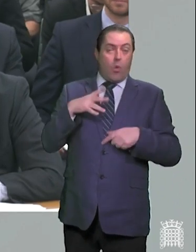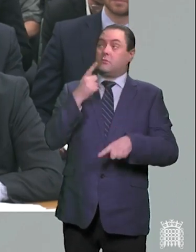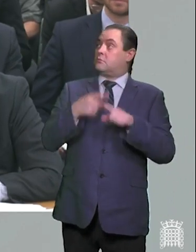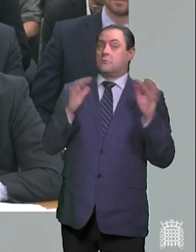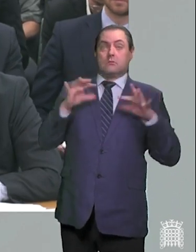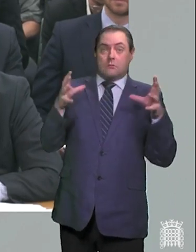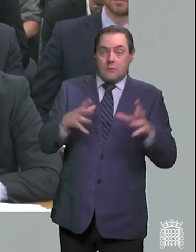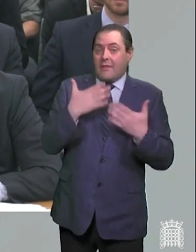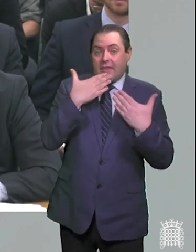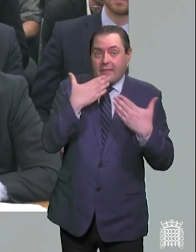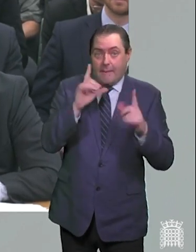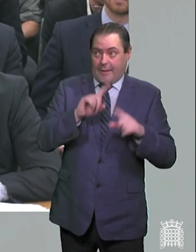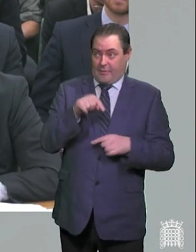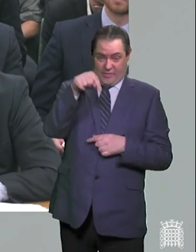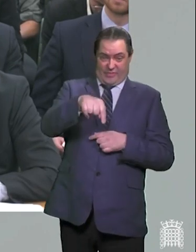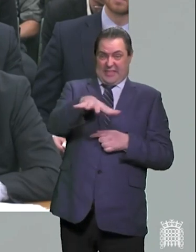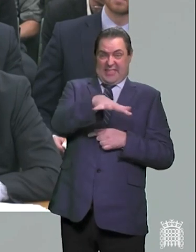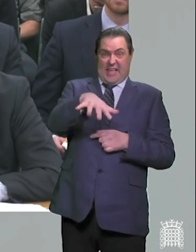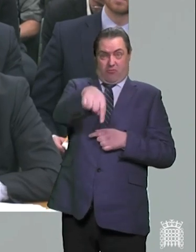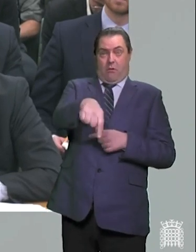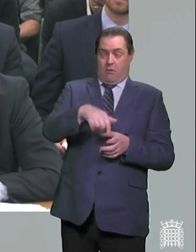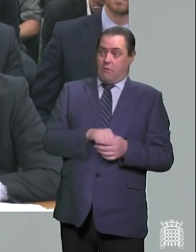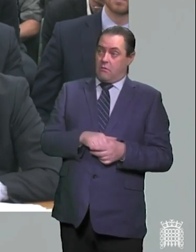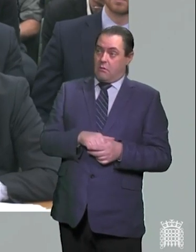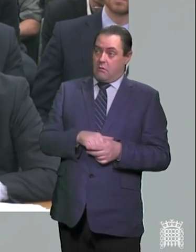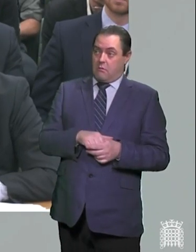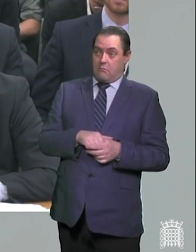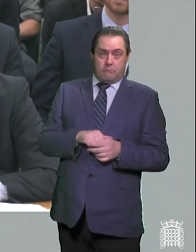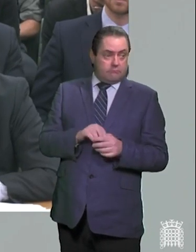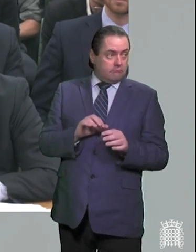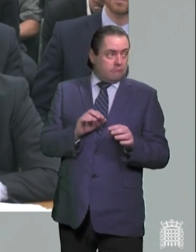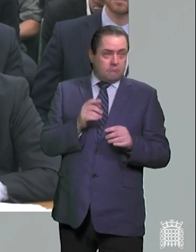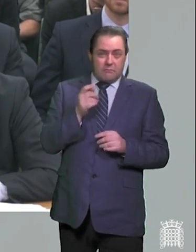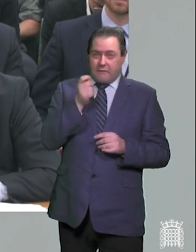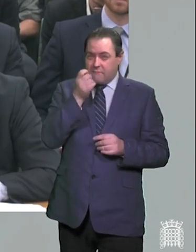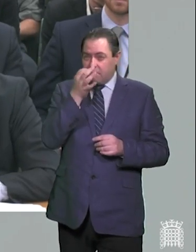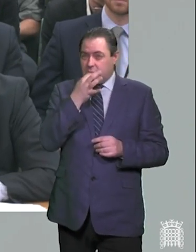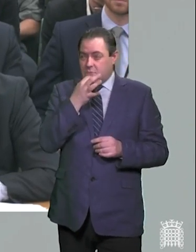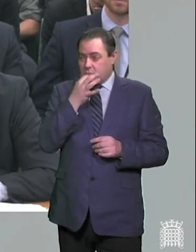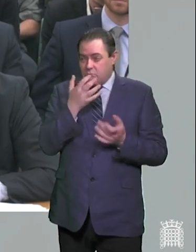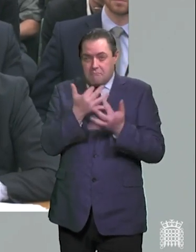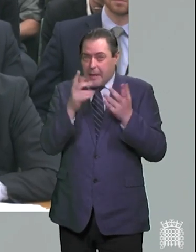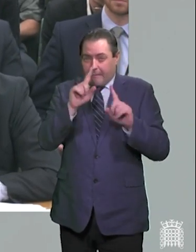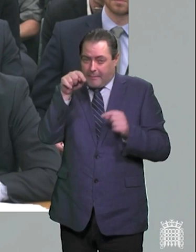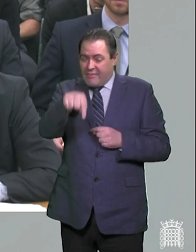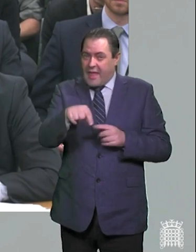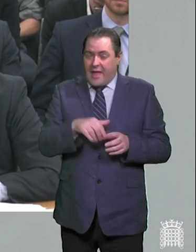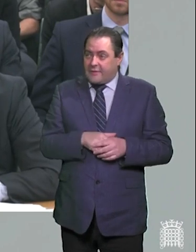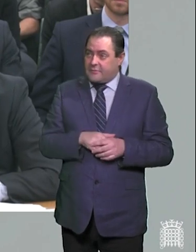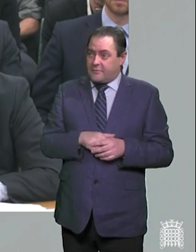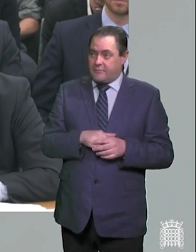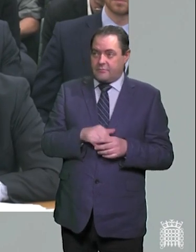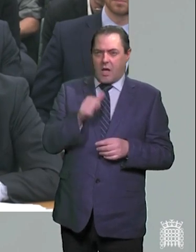to thank people, this was the place to do it. There aren't, in fact, that many people there. I accept, though